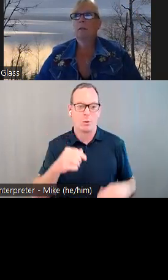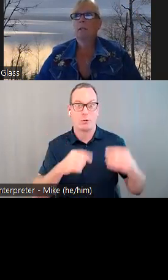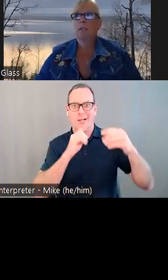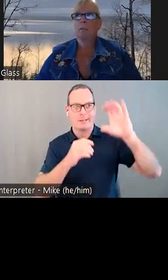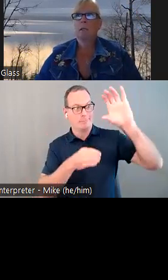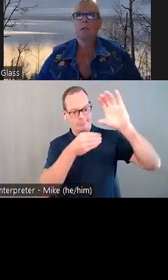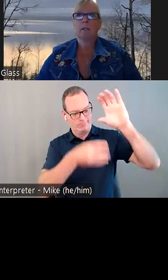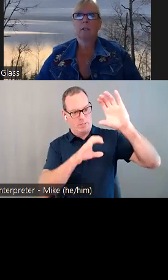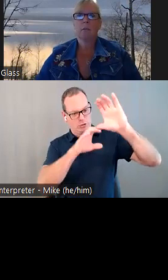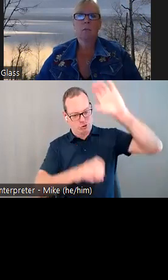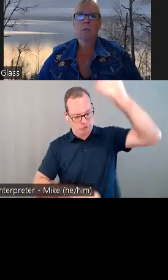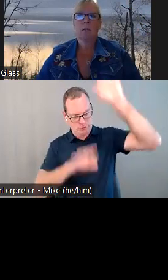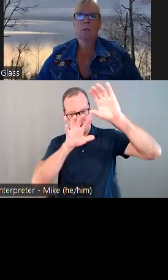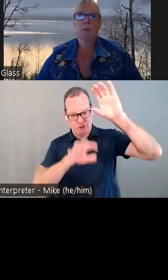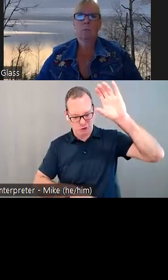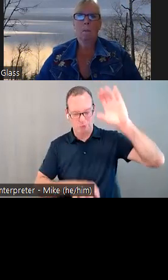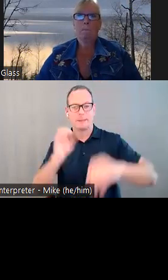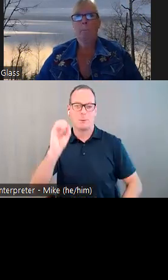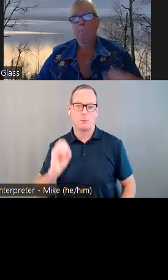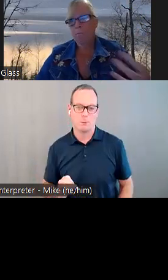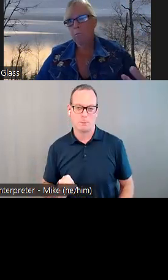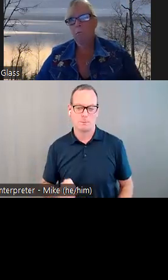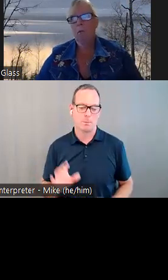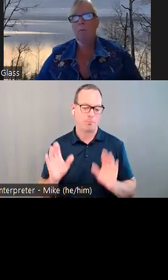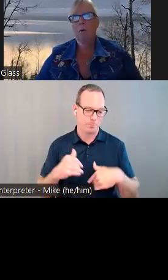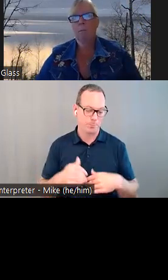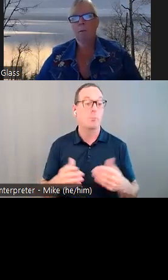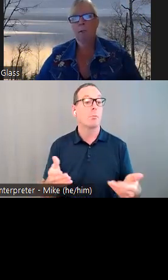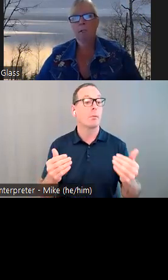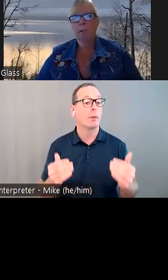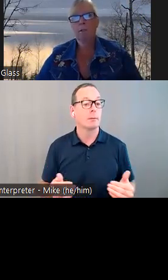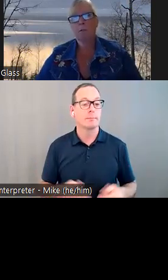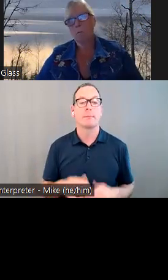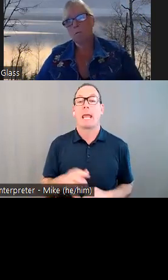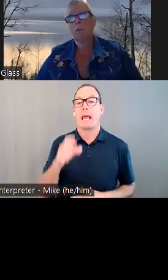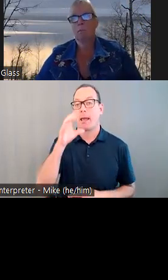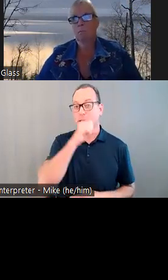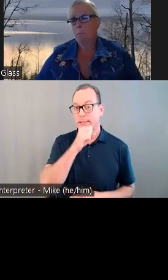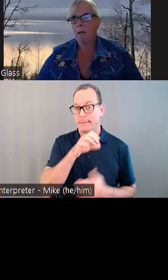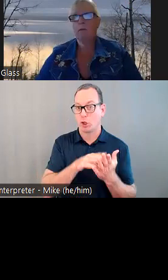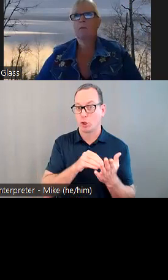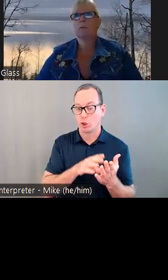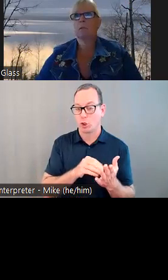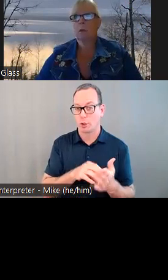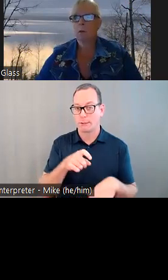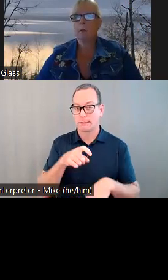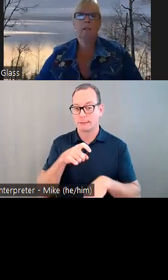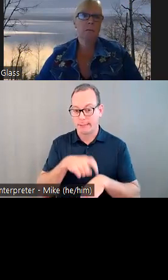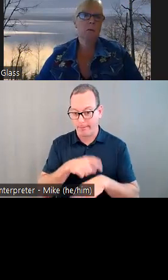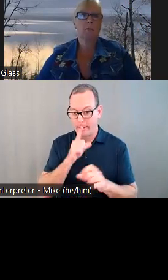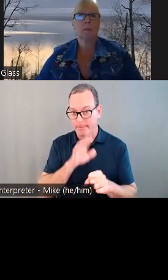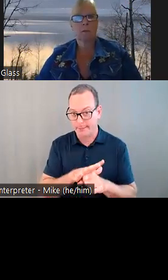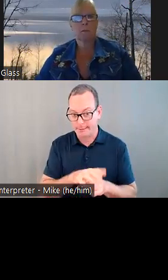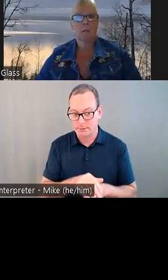We have the estimated learner time commitment. If you have more employed learners, you may have lower weekly